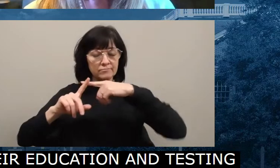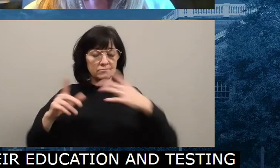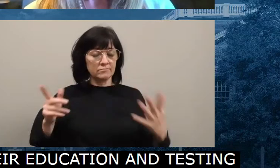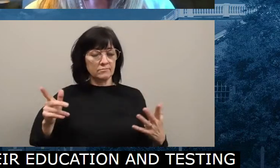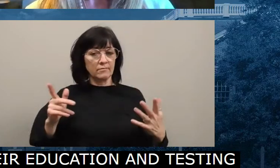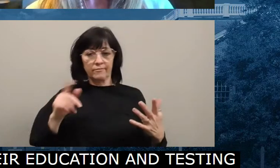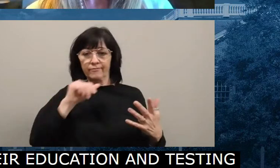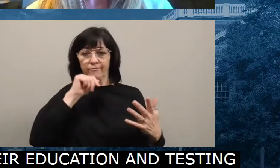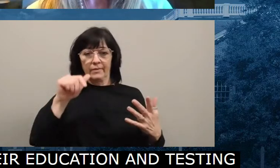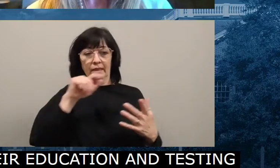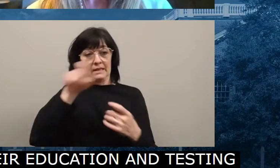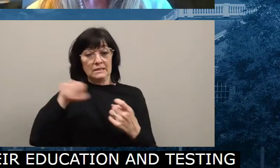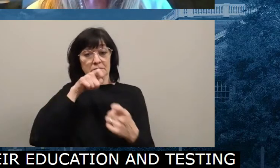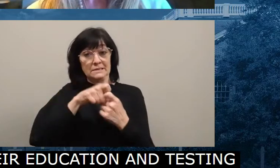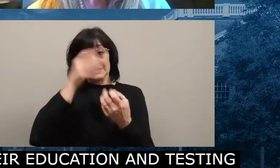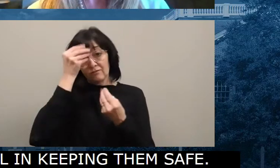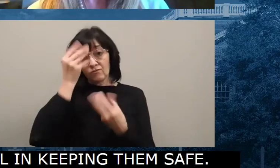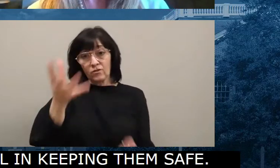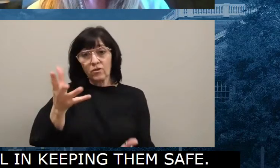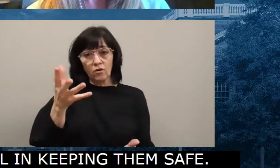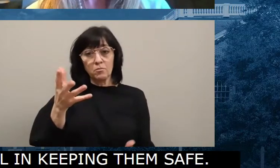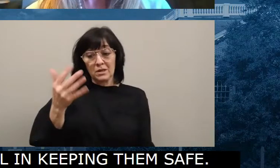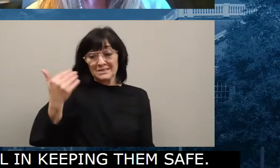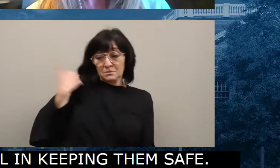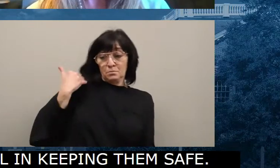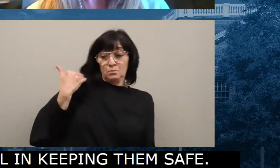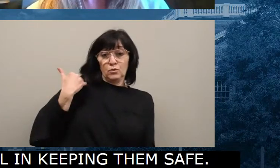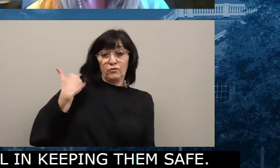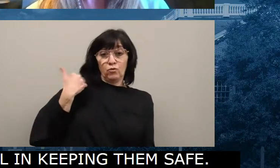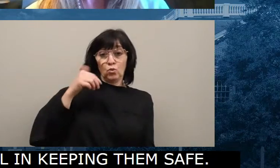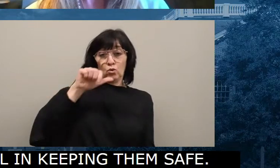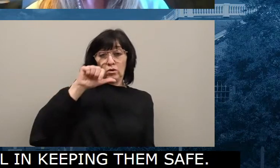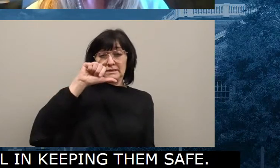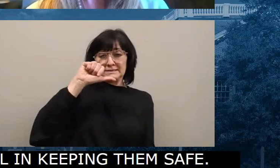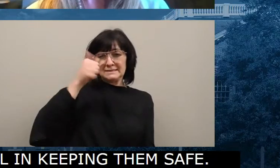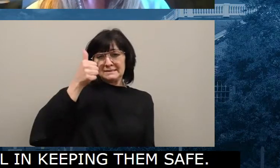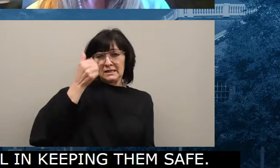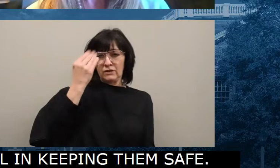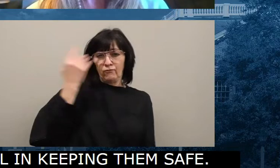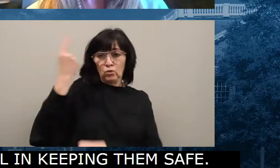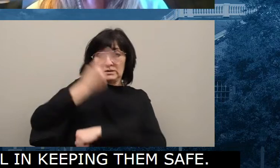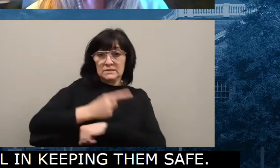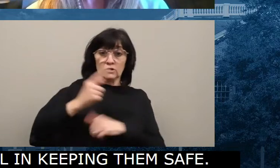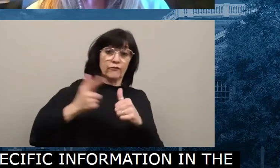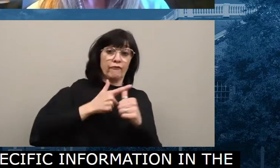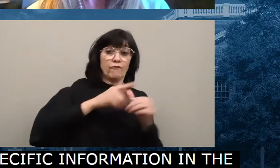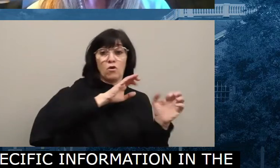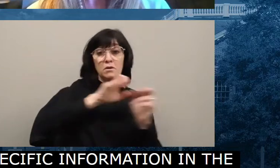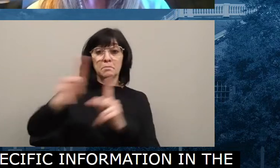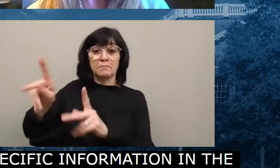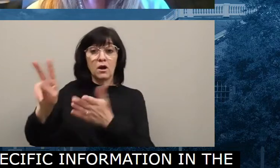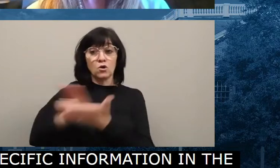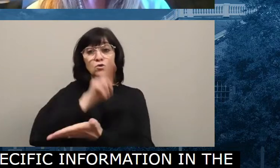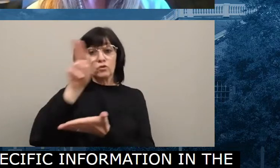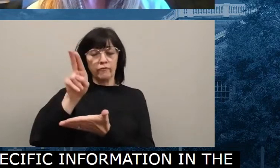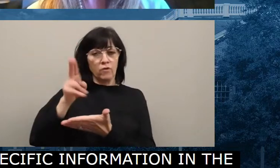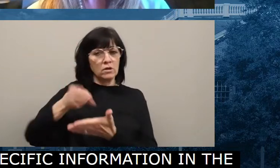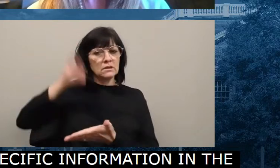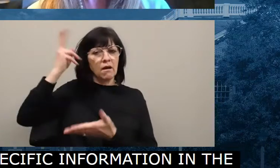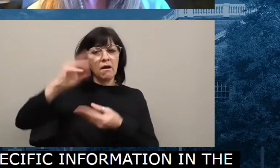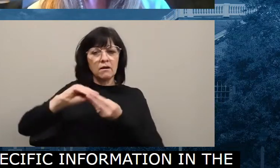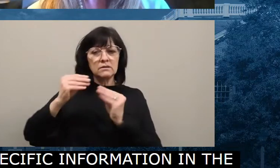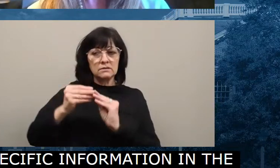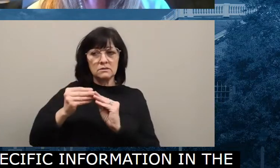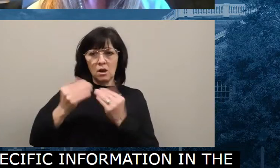in the number of cases, but it was high for the first probably 10, 14 days they came back, but really just shows you that testing and education are